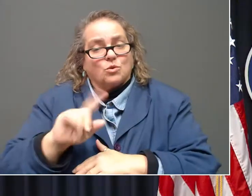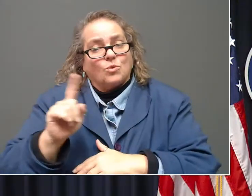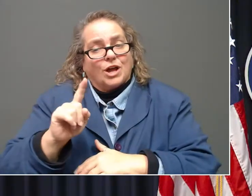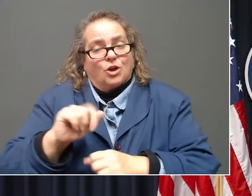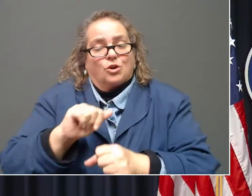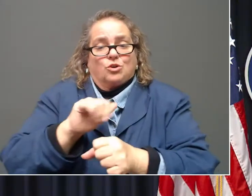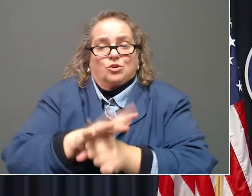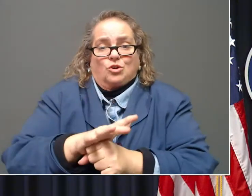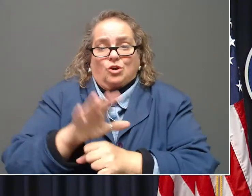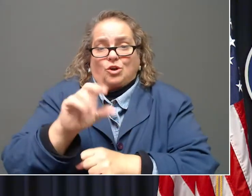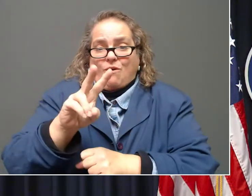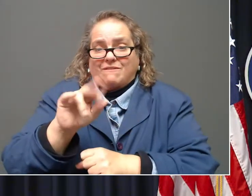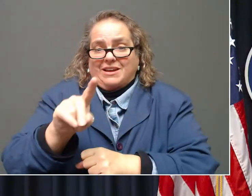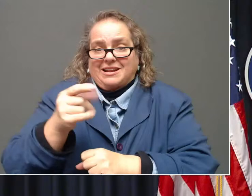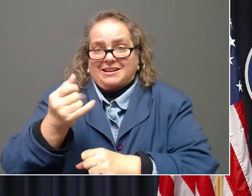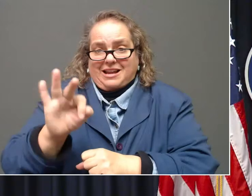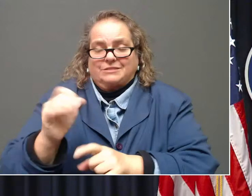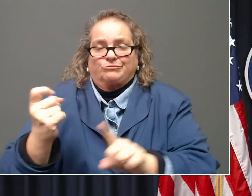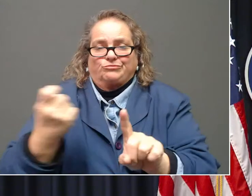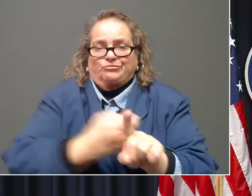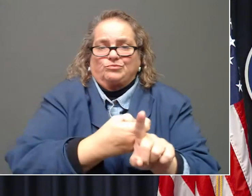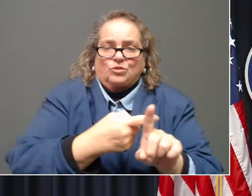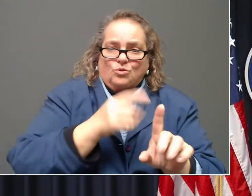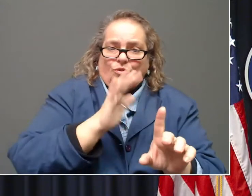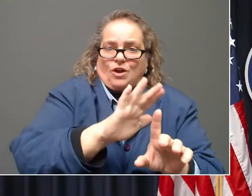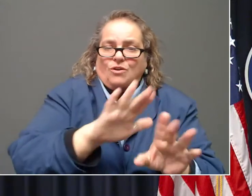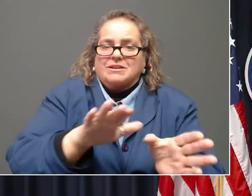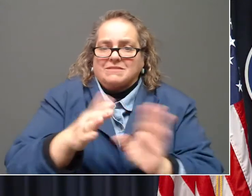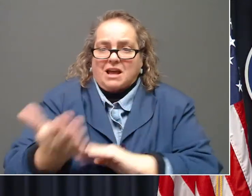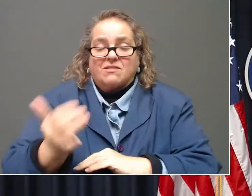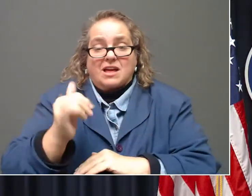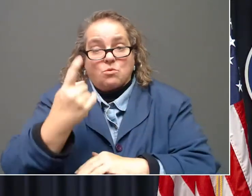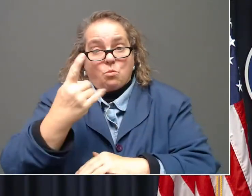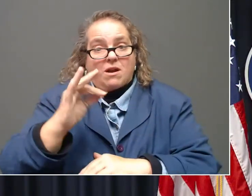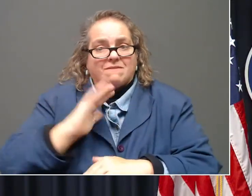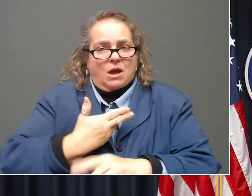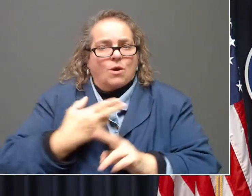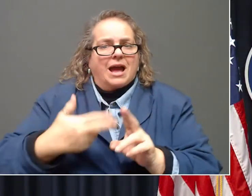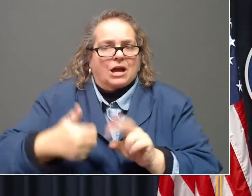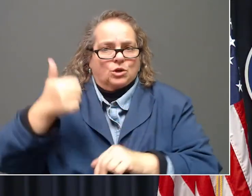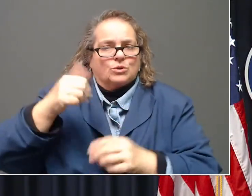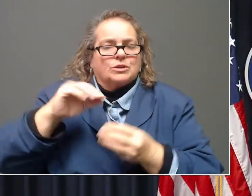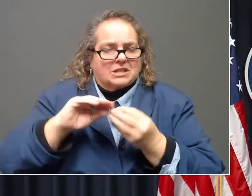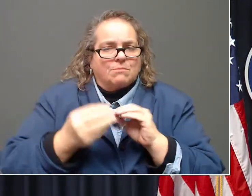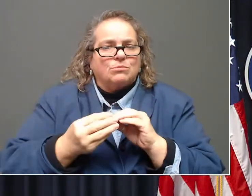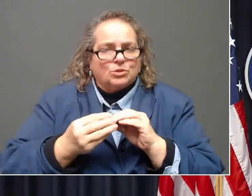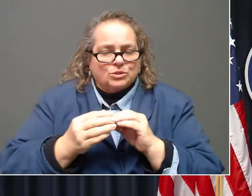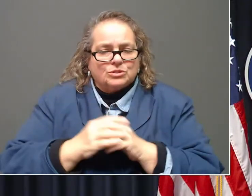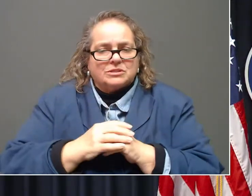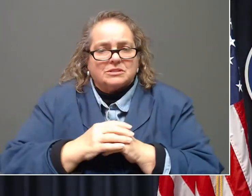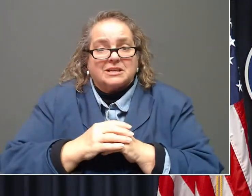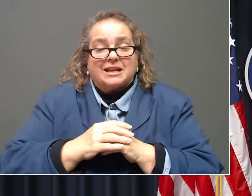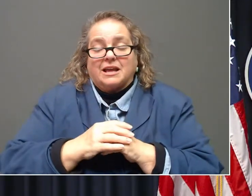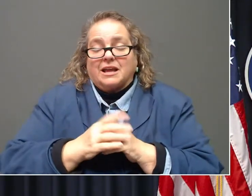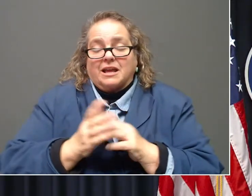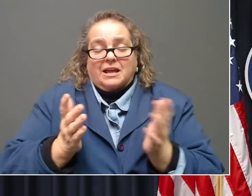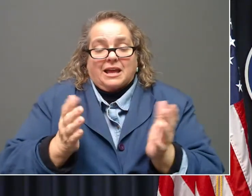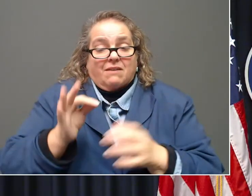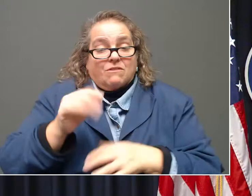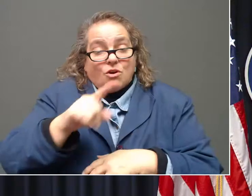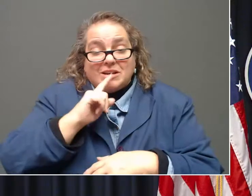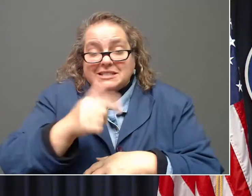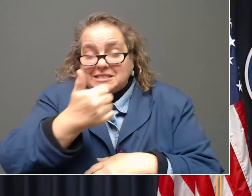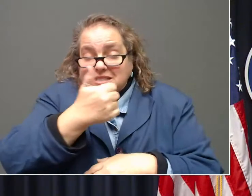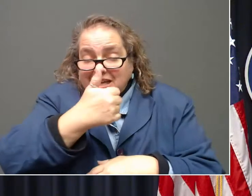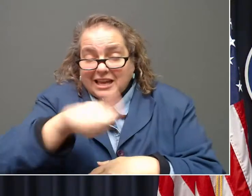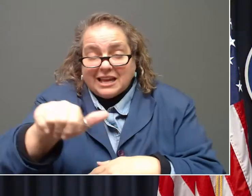Jefferson, 165 in Fayette, 162 in Kenton, 138 in Boone, 112 in Madison, and the others